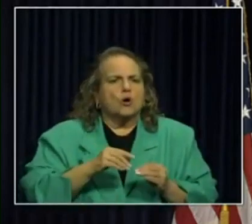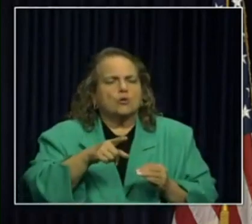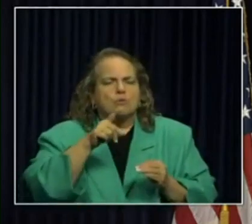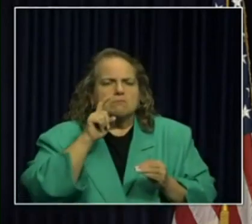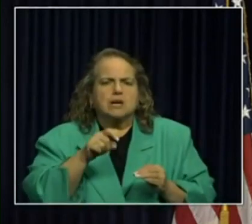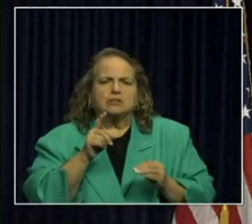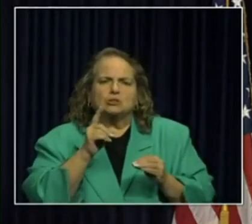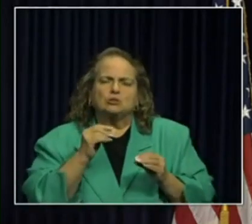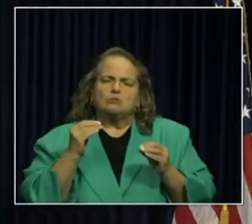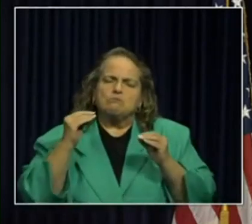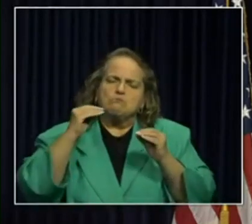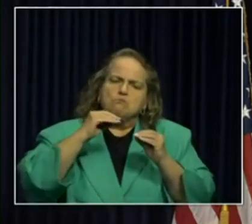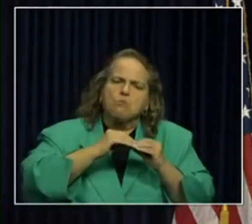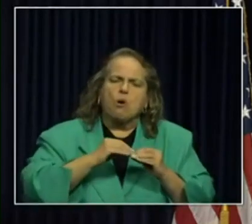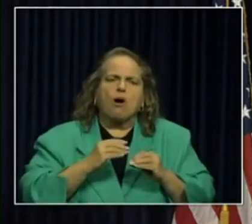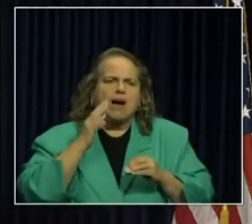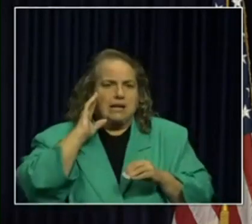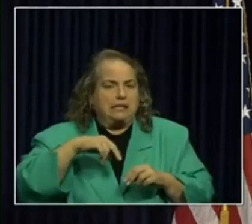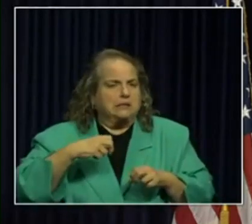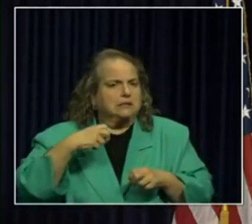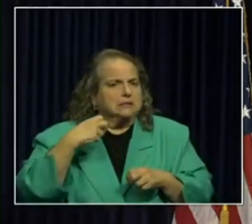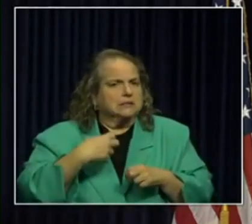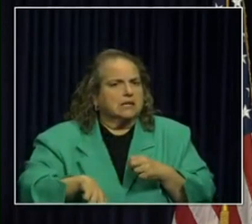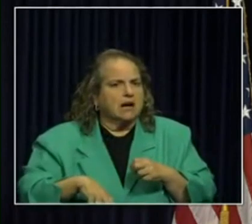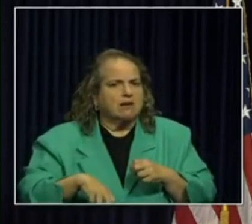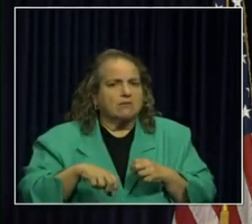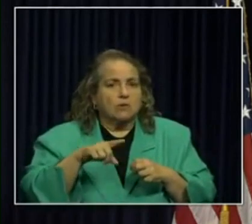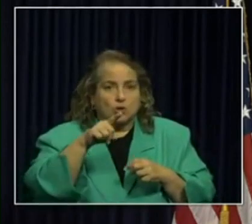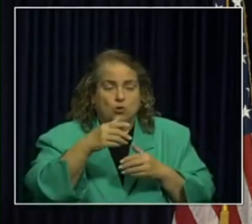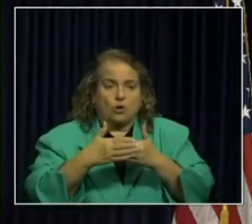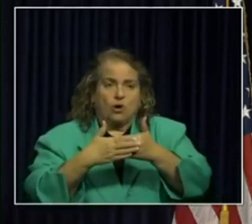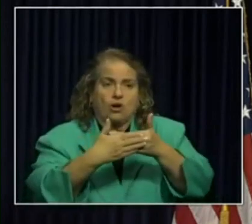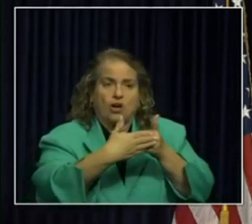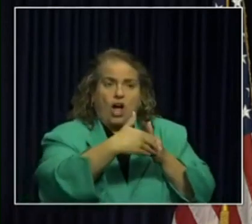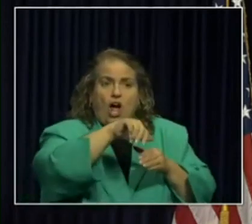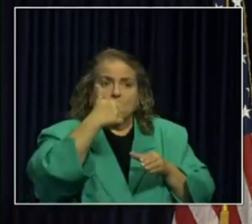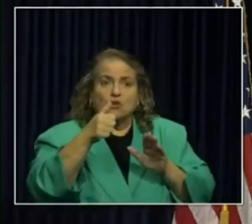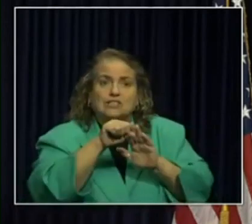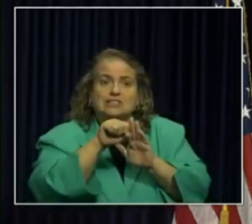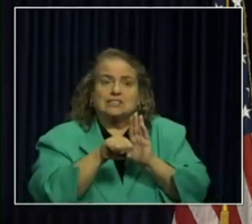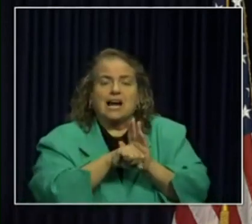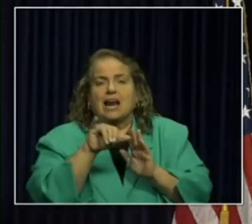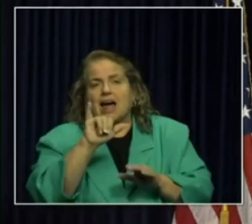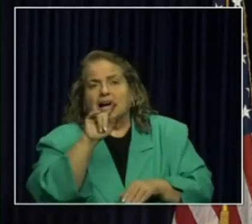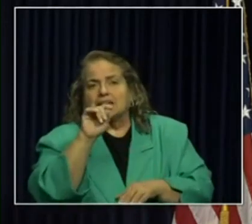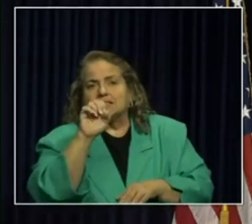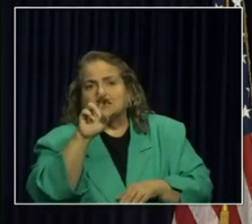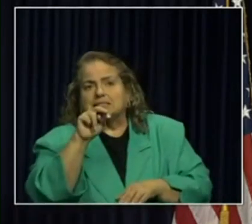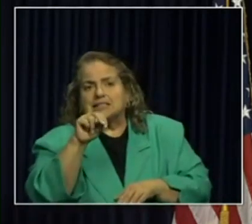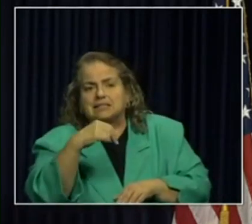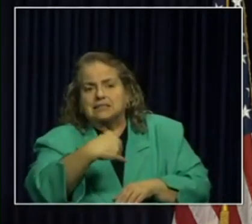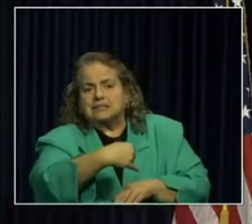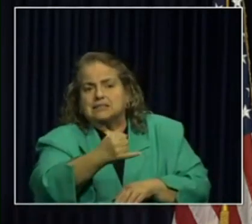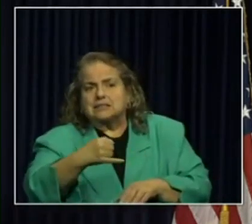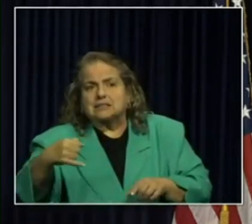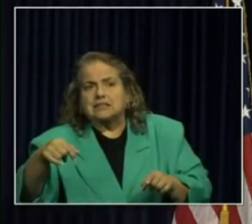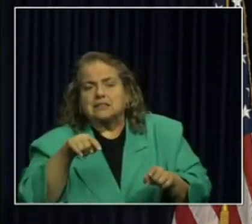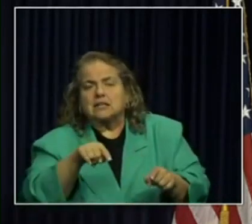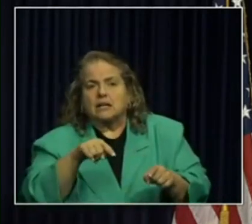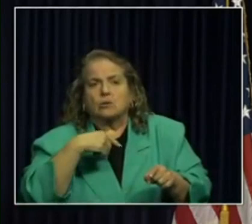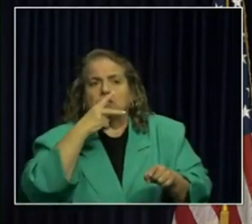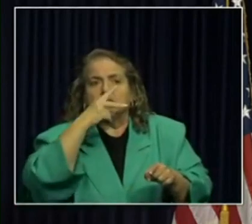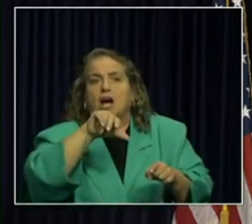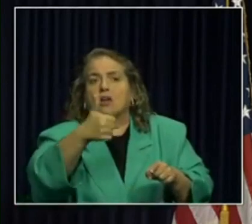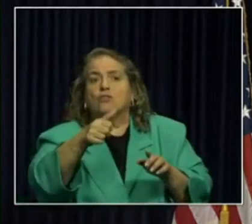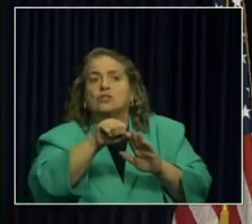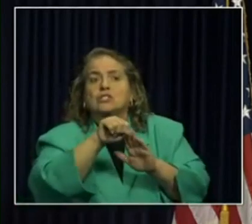that may be tougher for some of those that are on borders with other states, like Tennessee. And we are seeing other